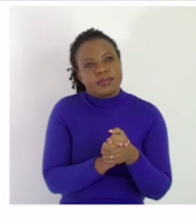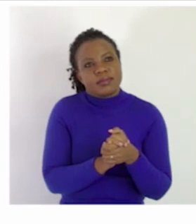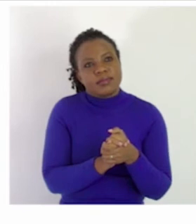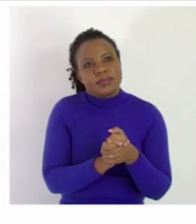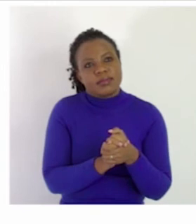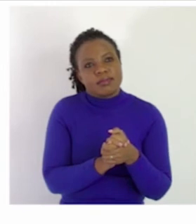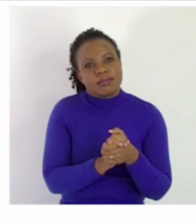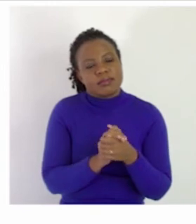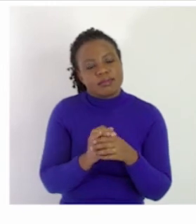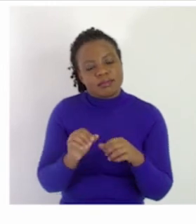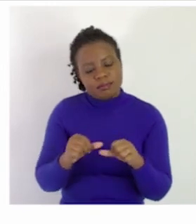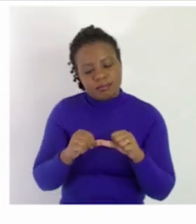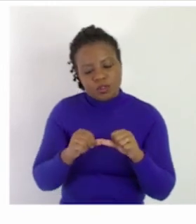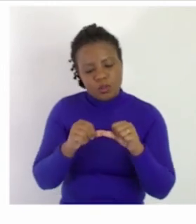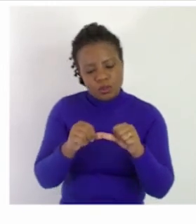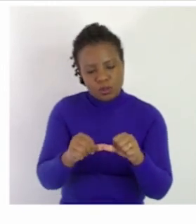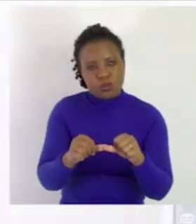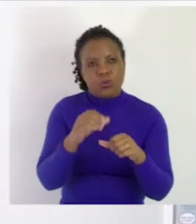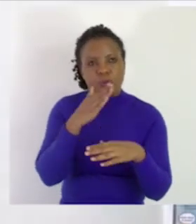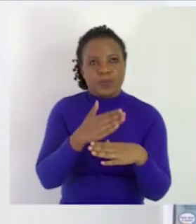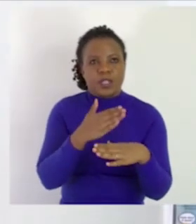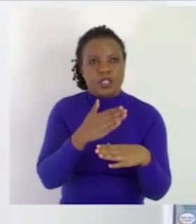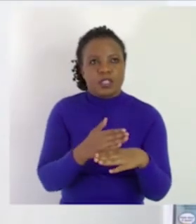Let's move on to activity 2.